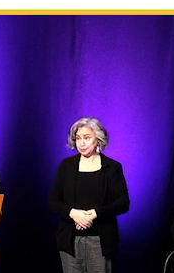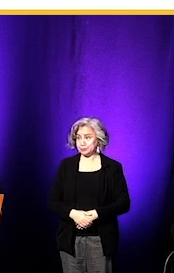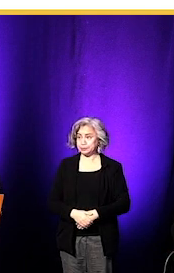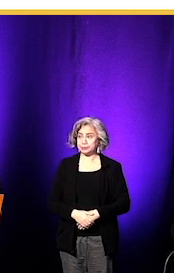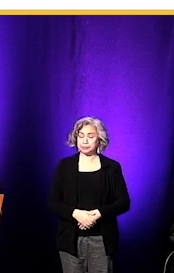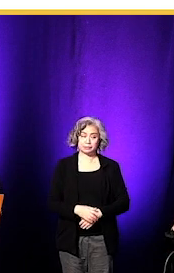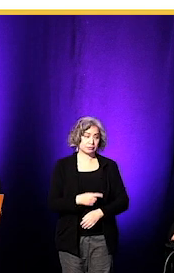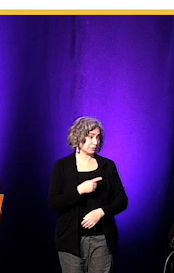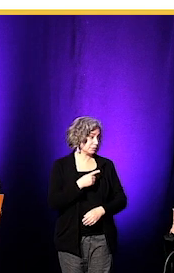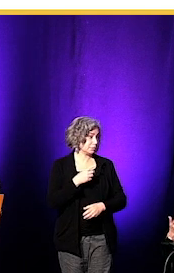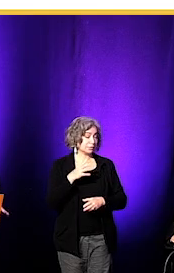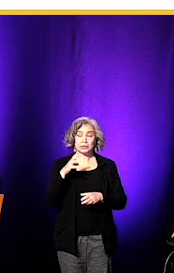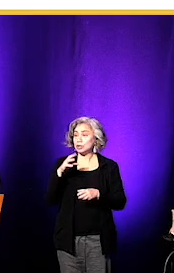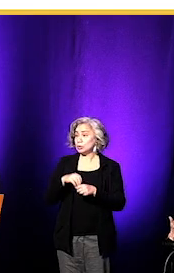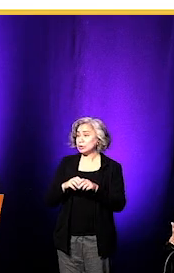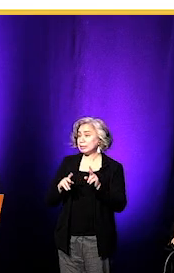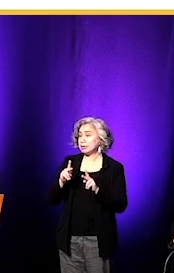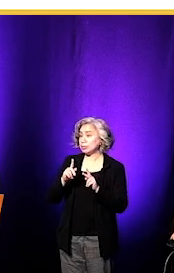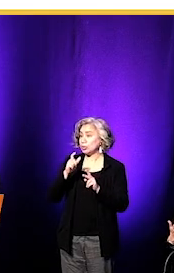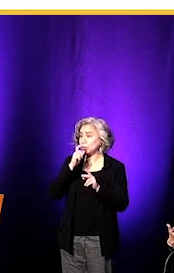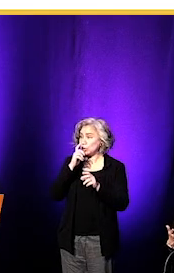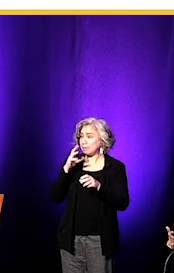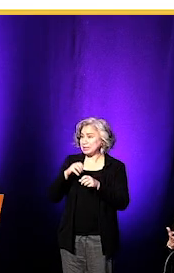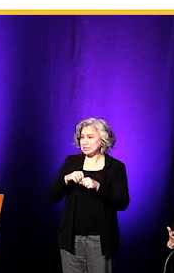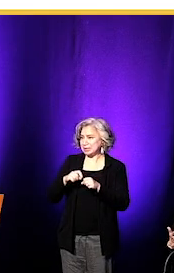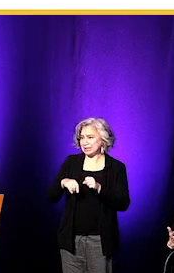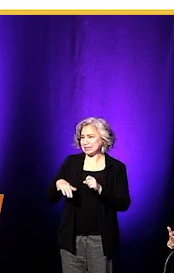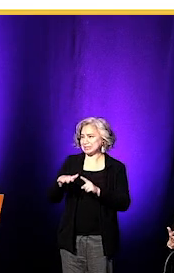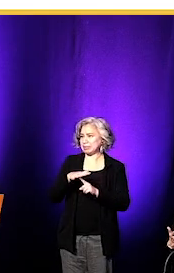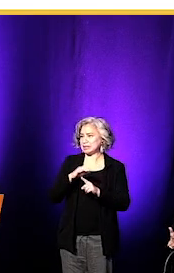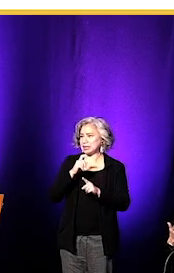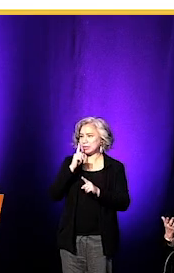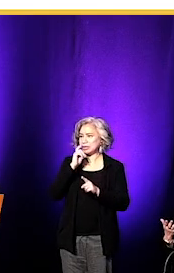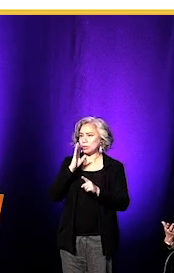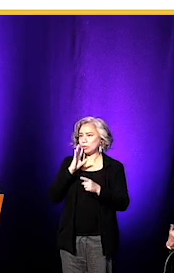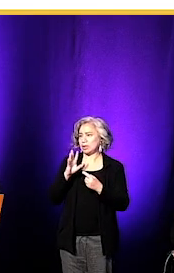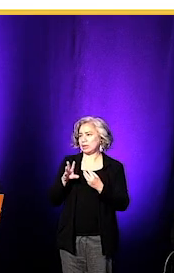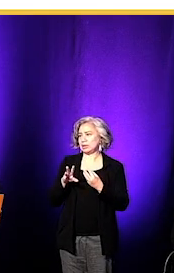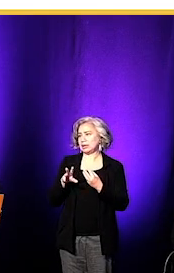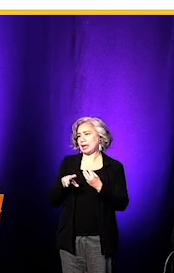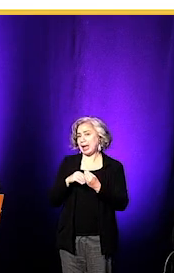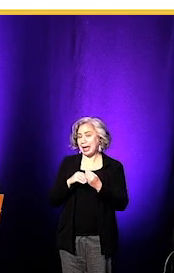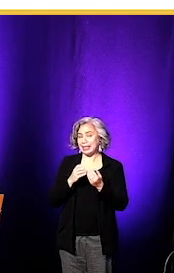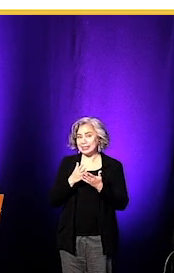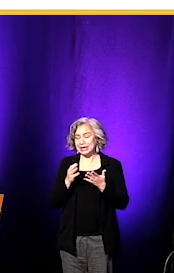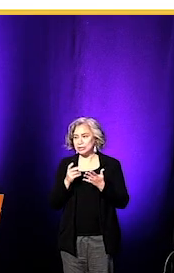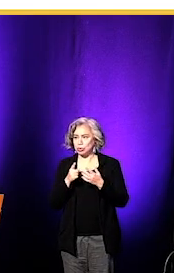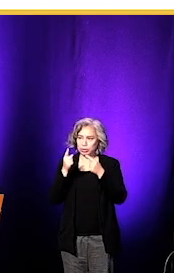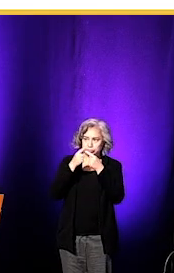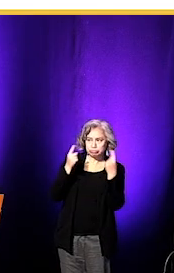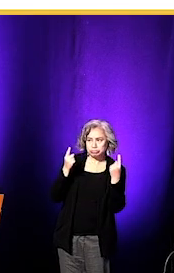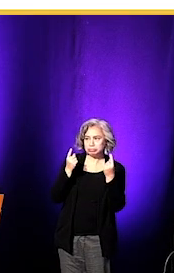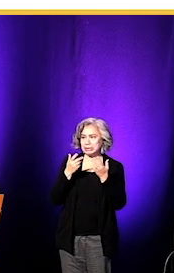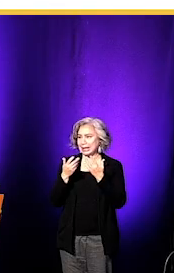Including people who participate in these spaces who I think could add things or refute.